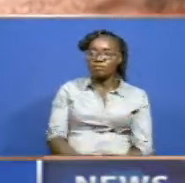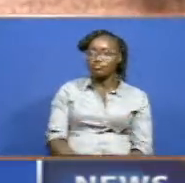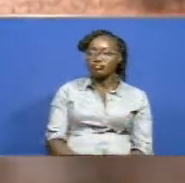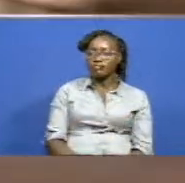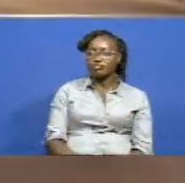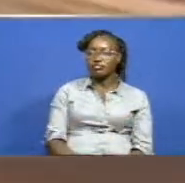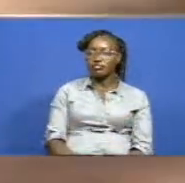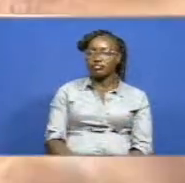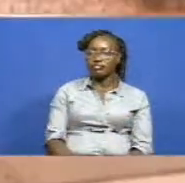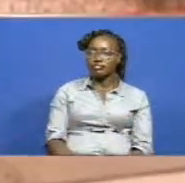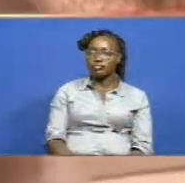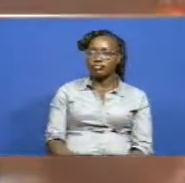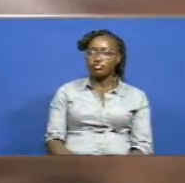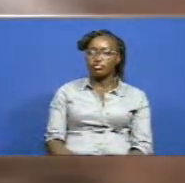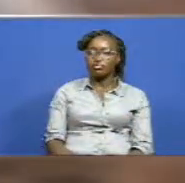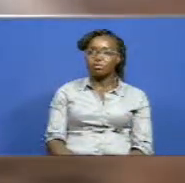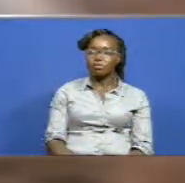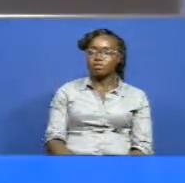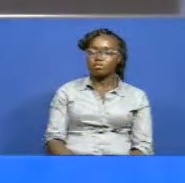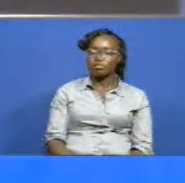for Channel 1 Business.